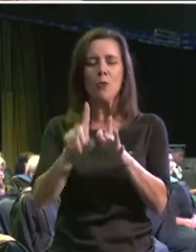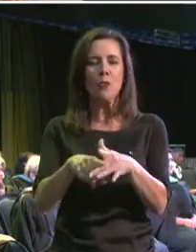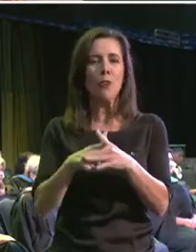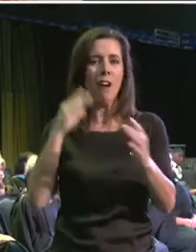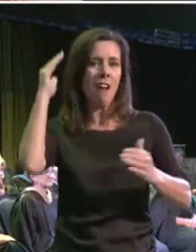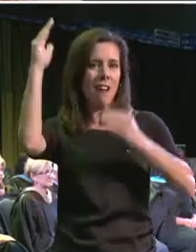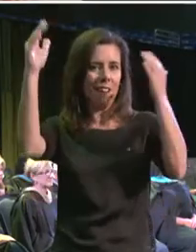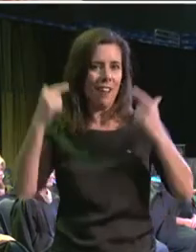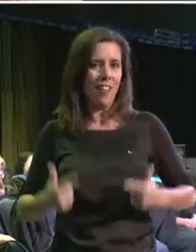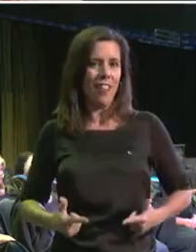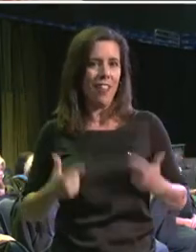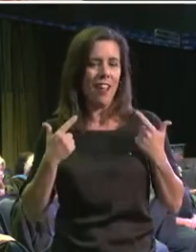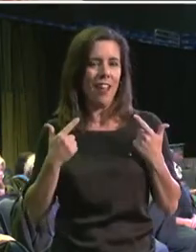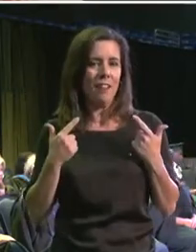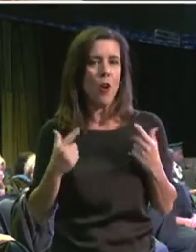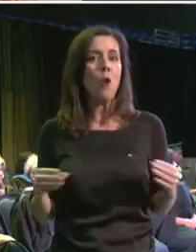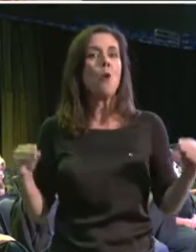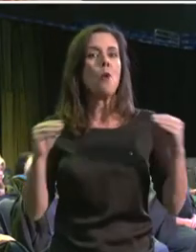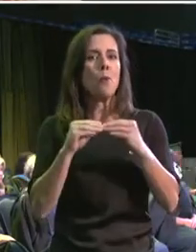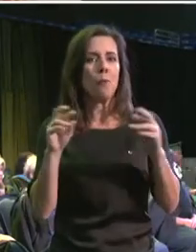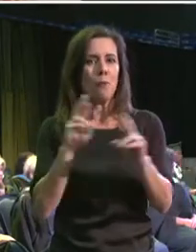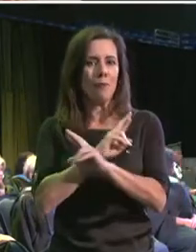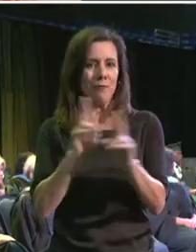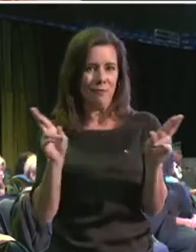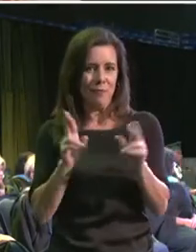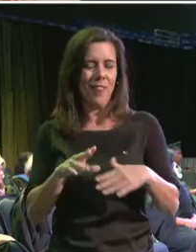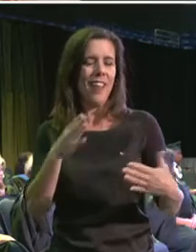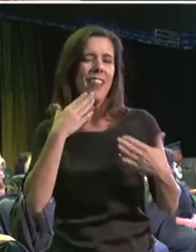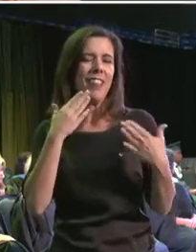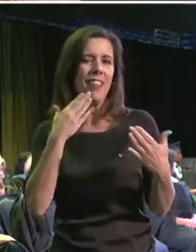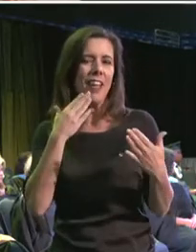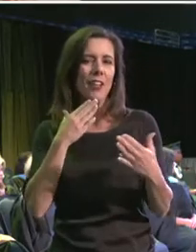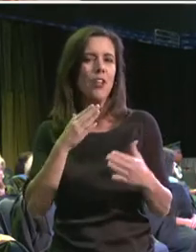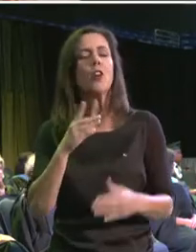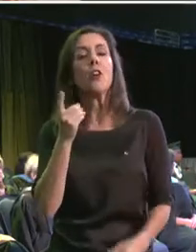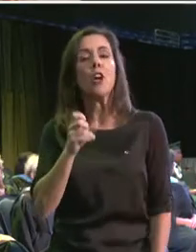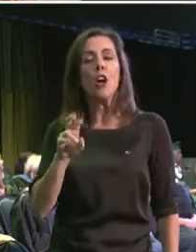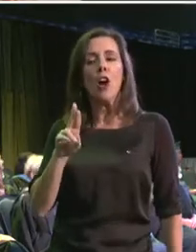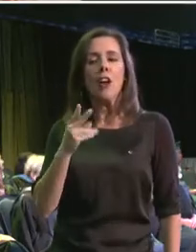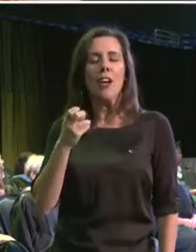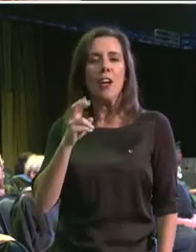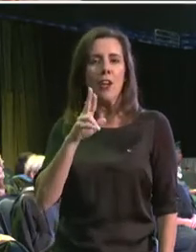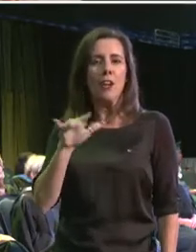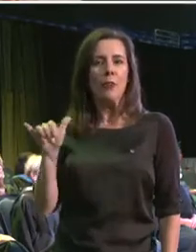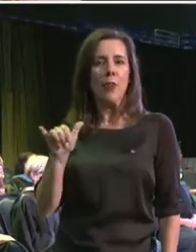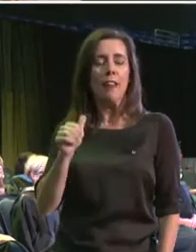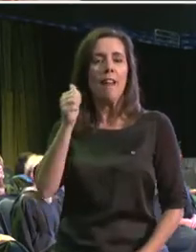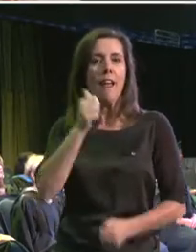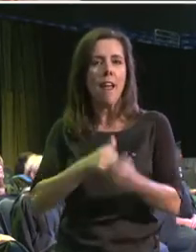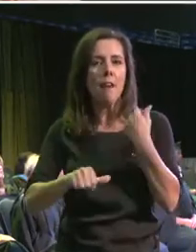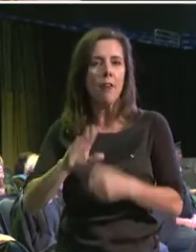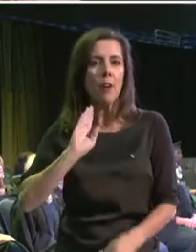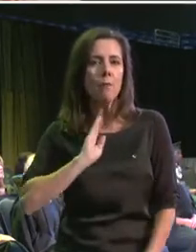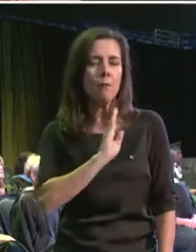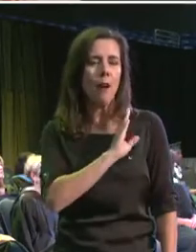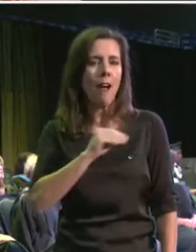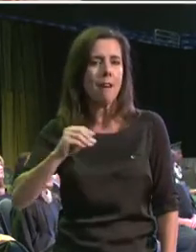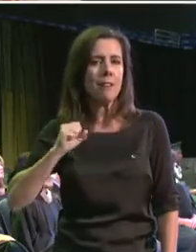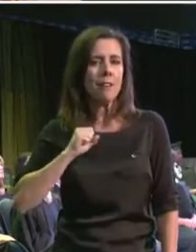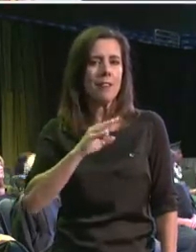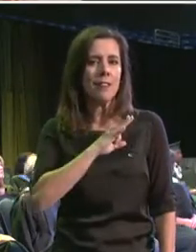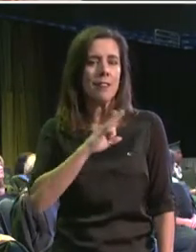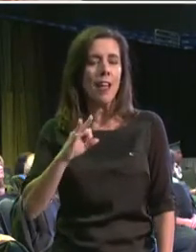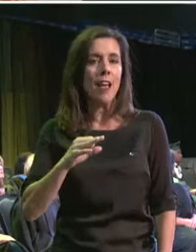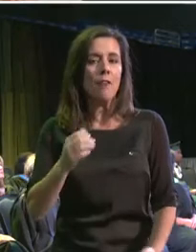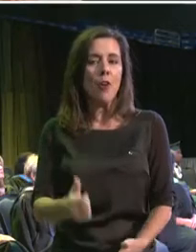adult life far more prepared. Thank you to Dr. Henry, every school board and staff member